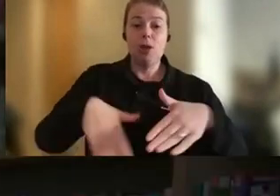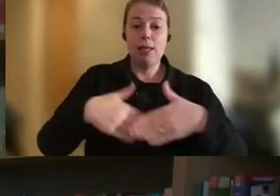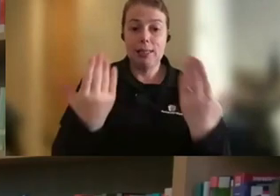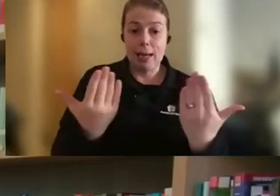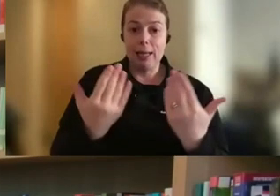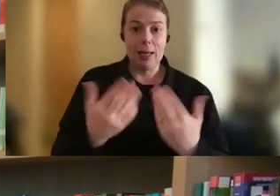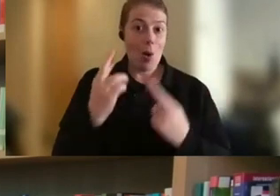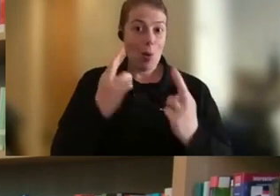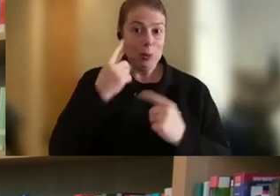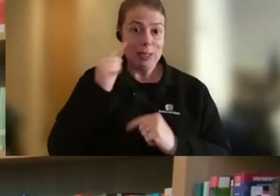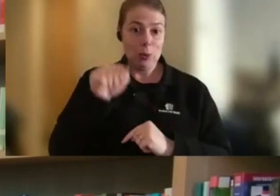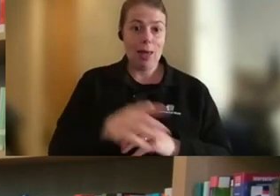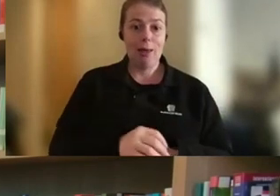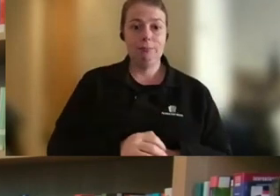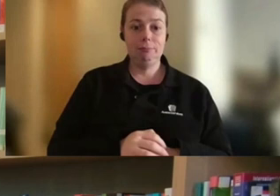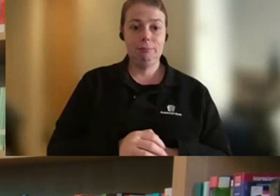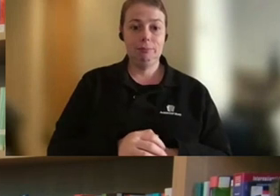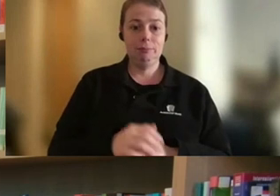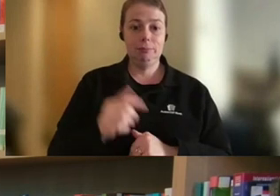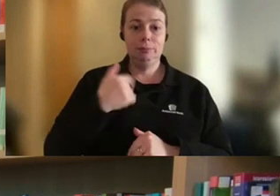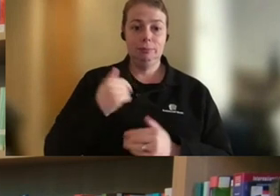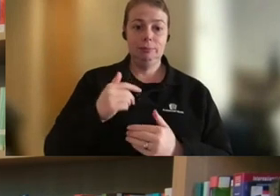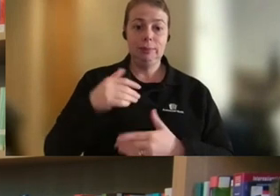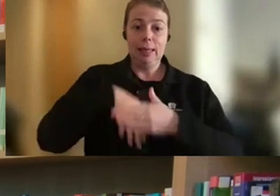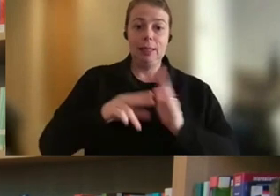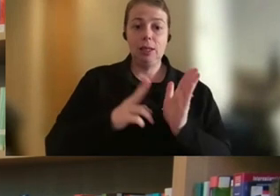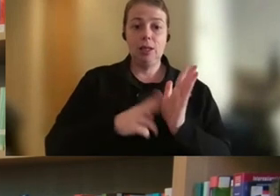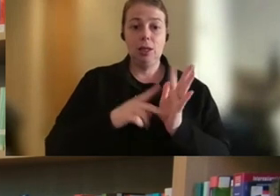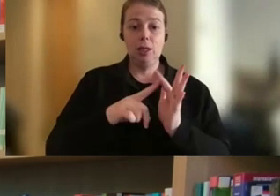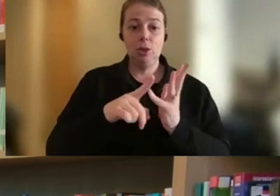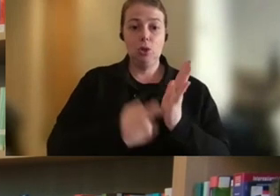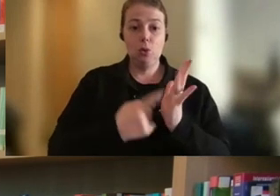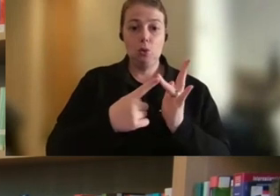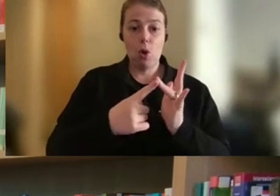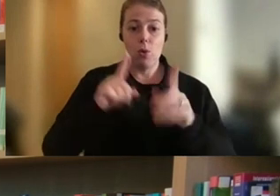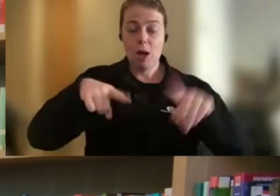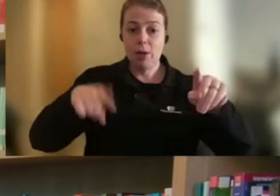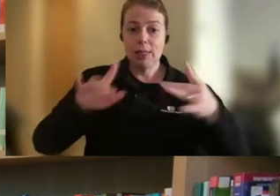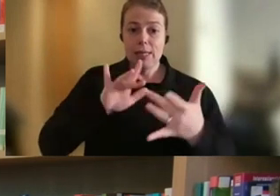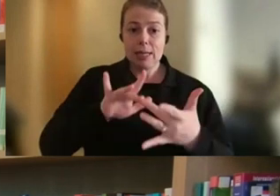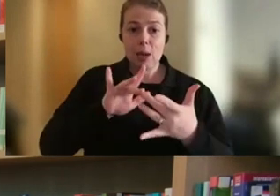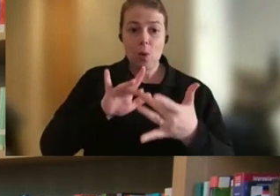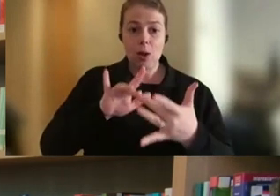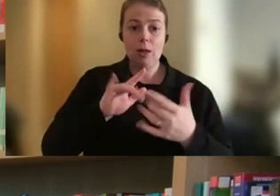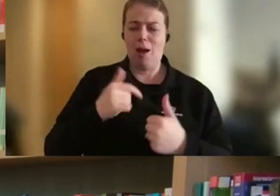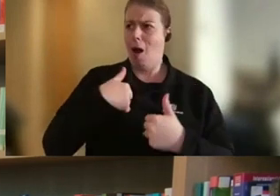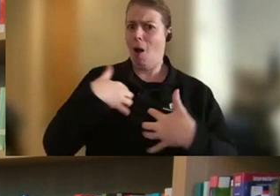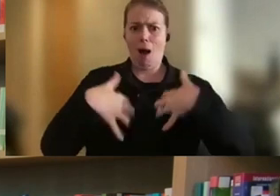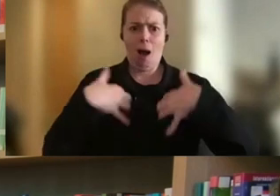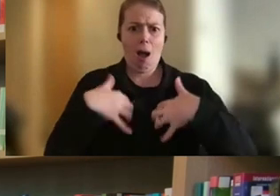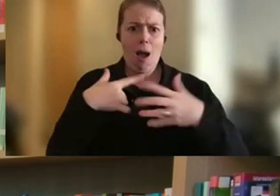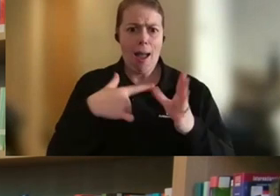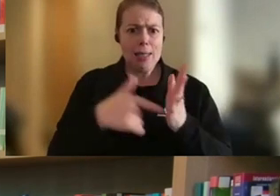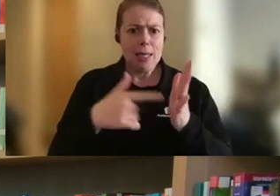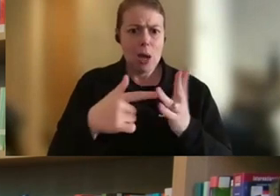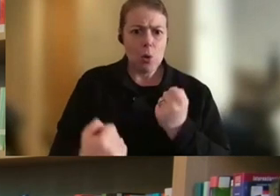I started up their neurodiversity network, which grew to 400 members in one year. And I was super thrilled that the ATO supported